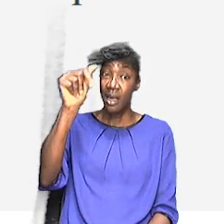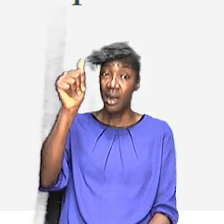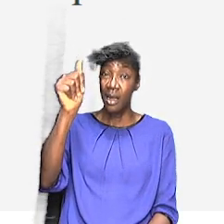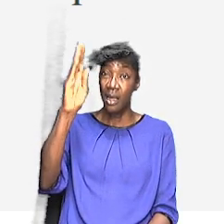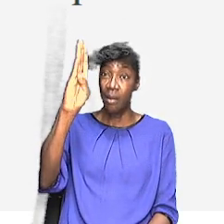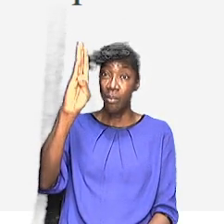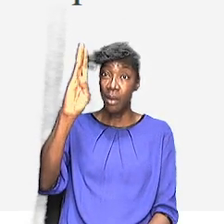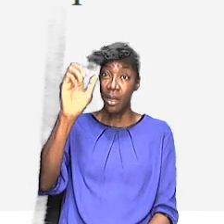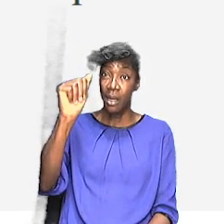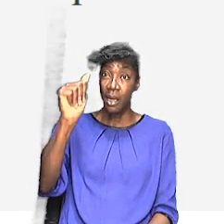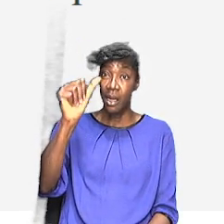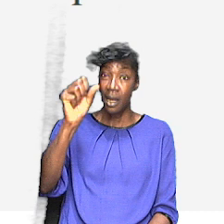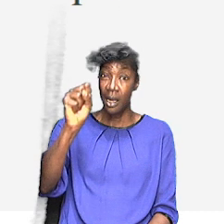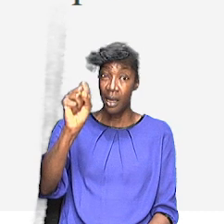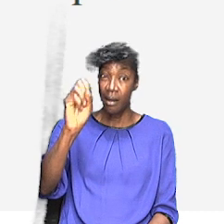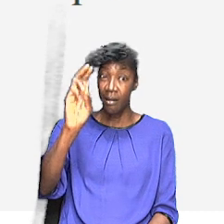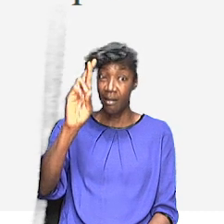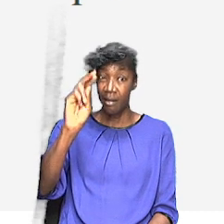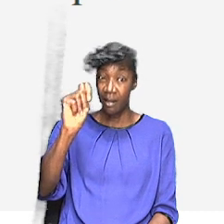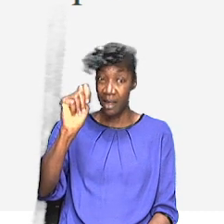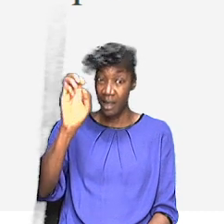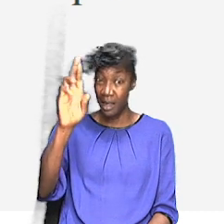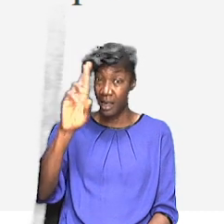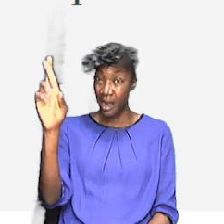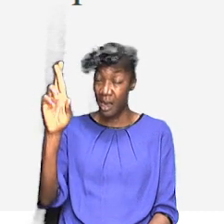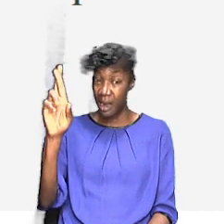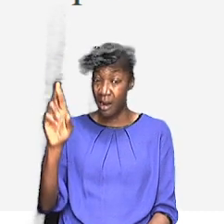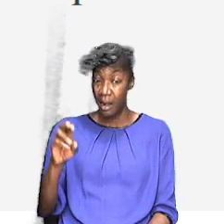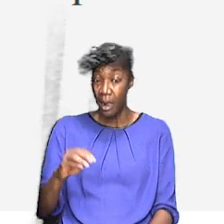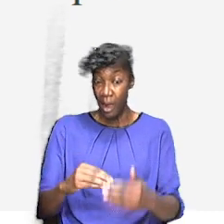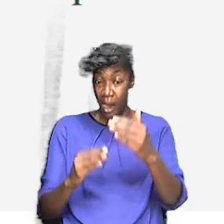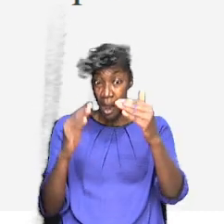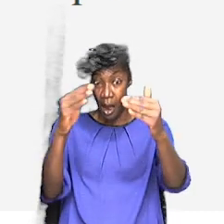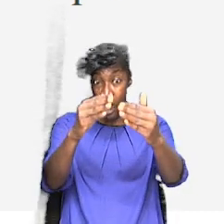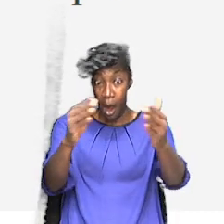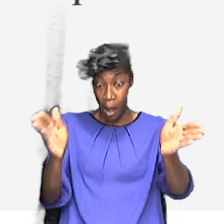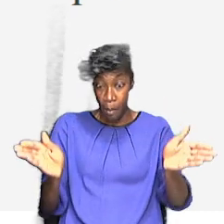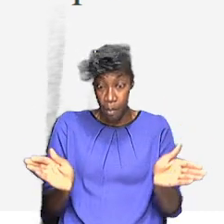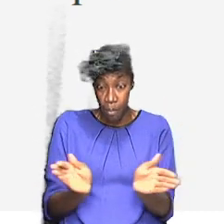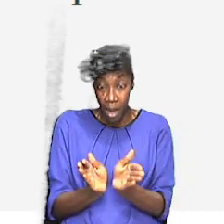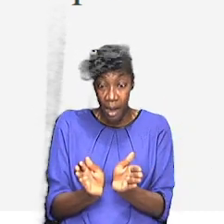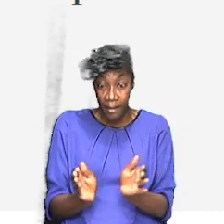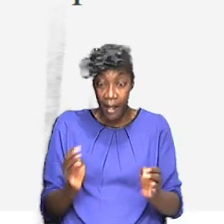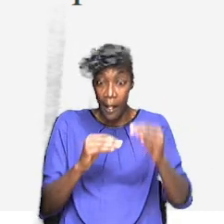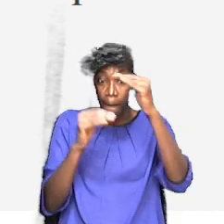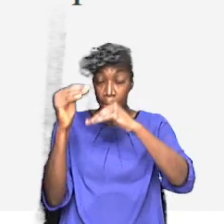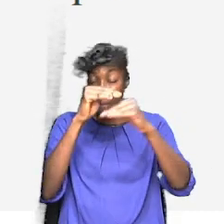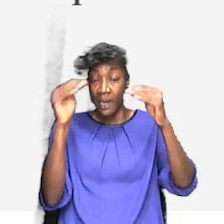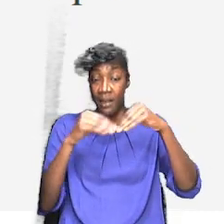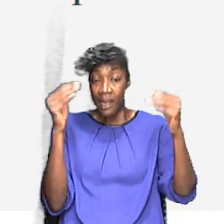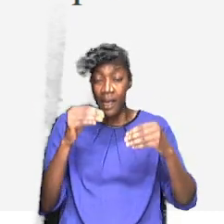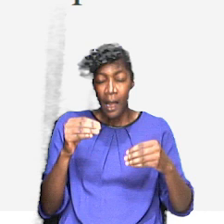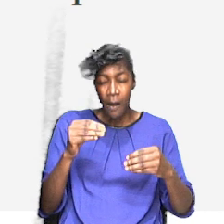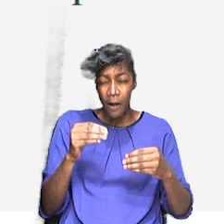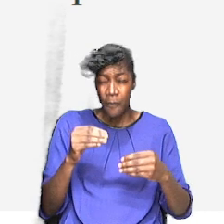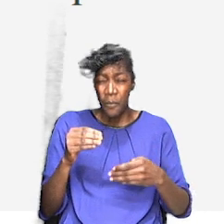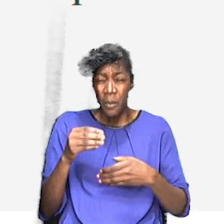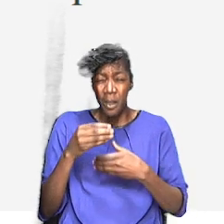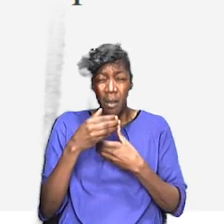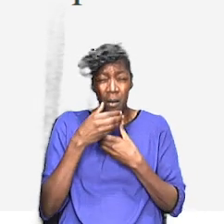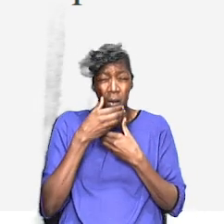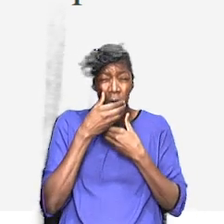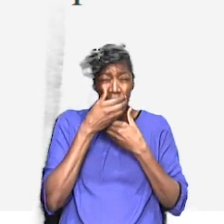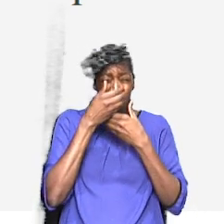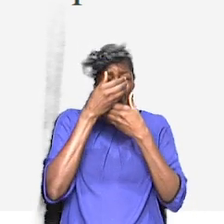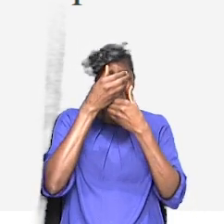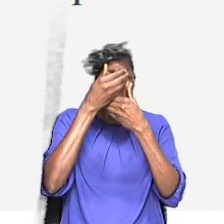it was a little box that was built to carry very, very precious, precious ointment. And the name alabaster comes